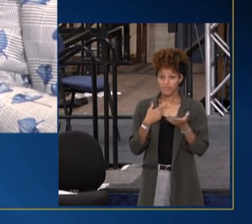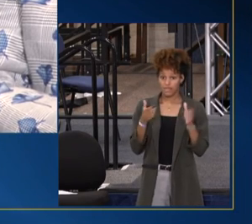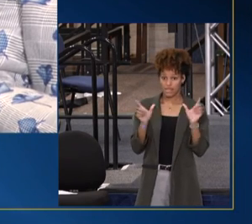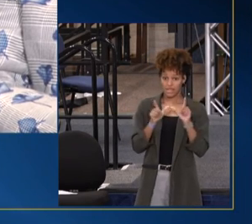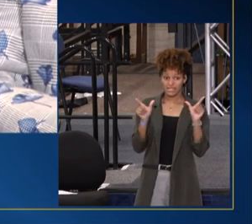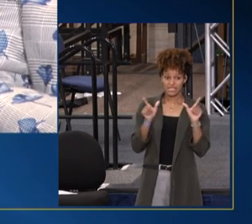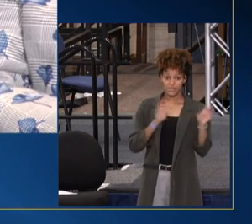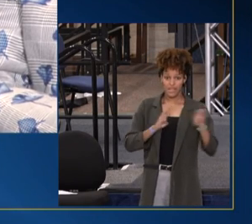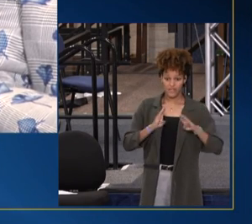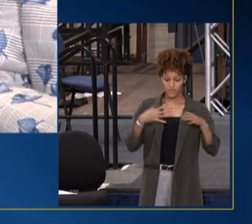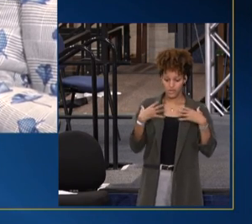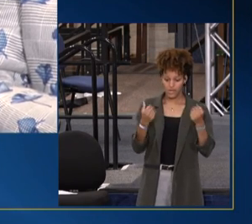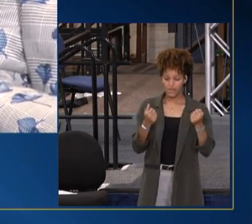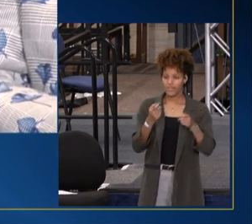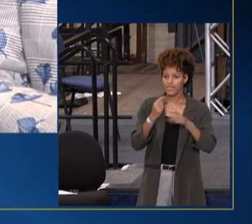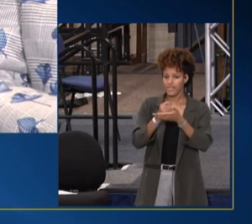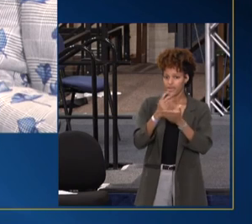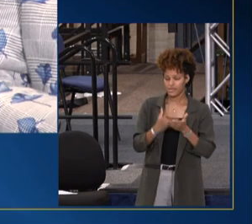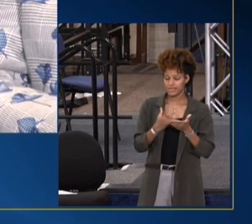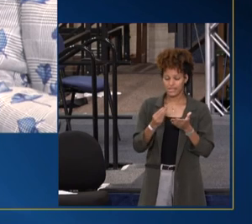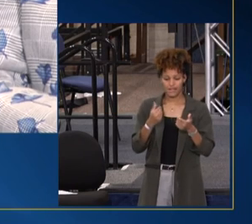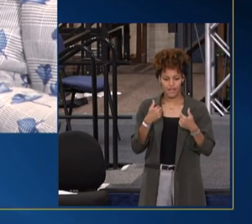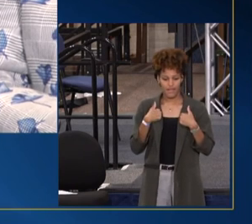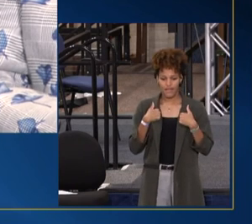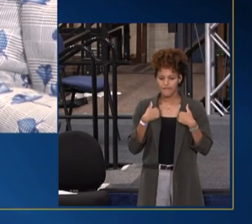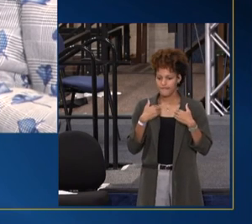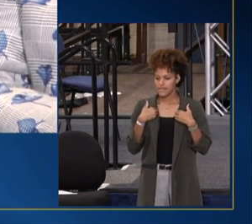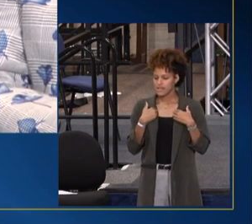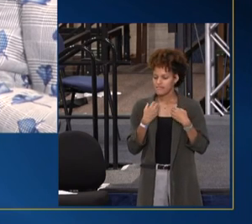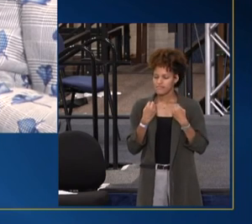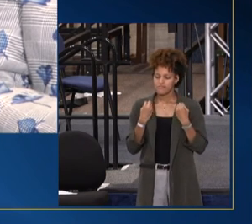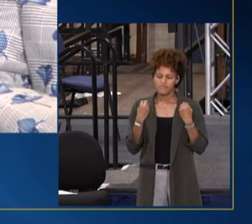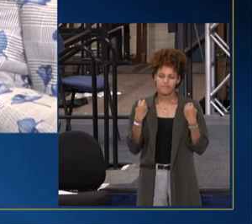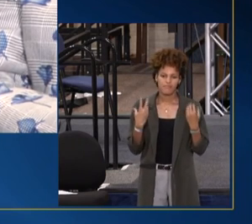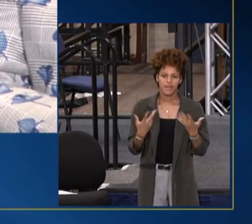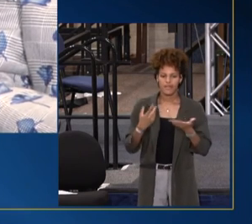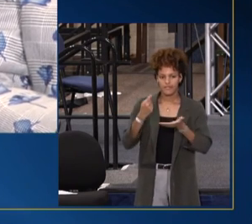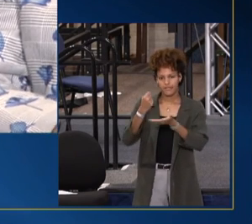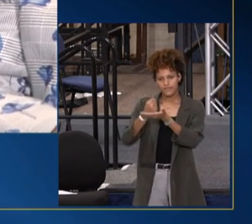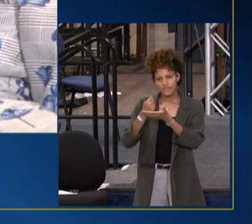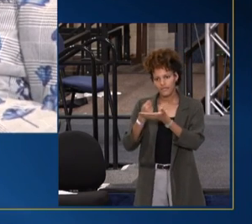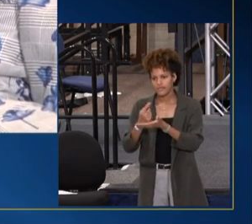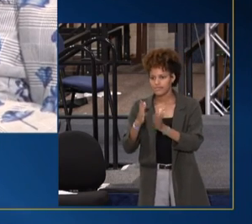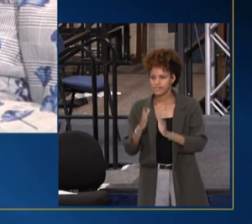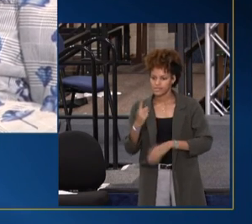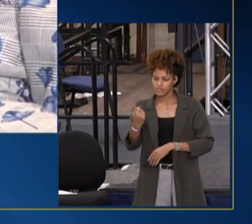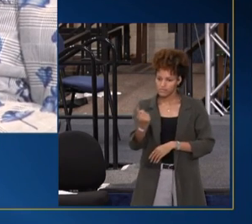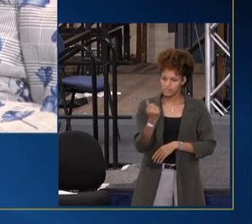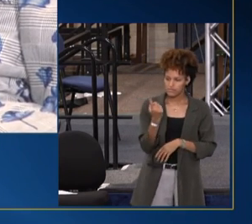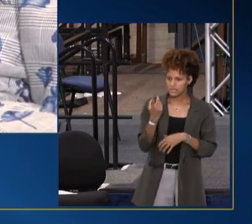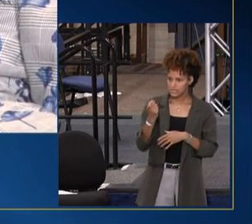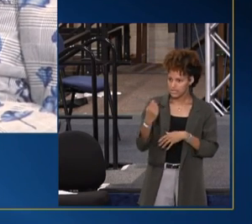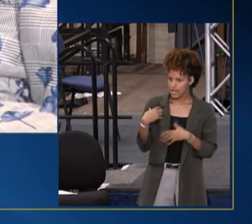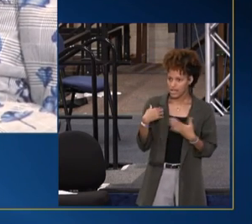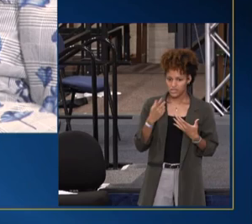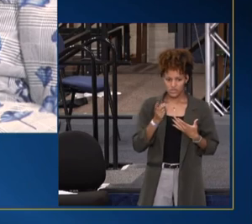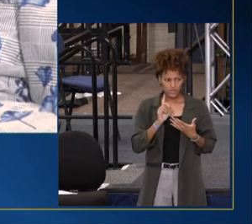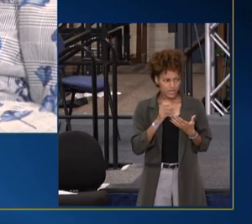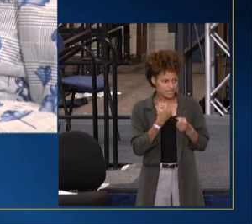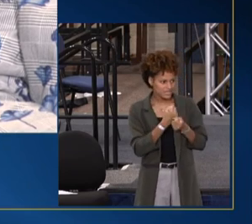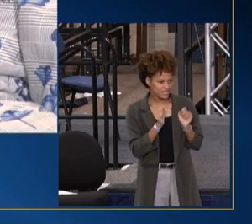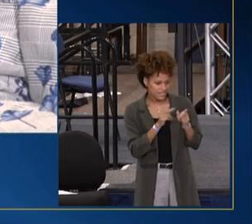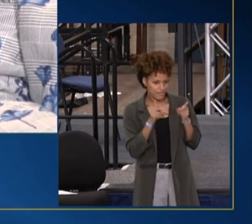behavioral health therapist, and I have had numerous therapists come to me and ask, where are these